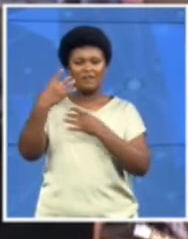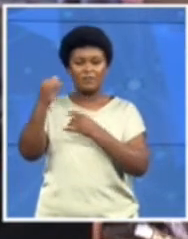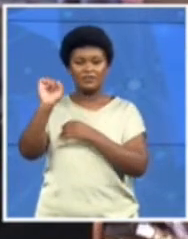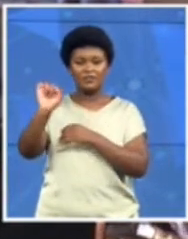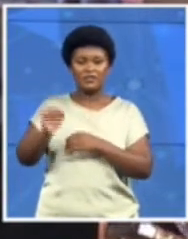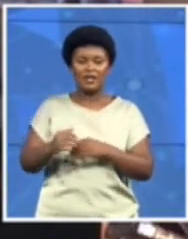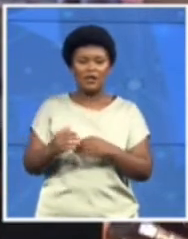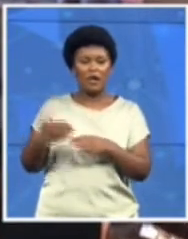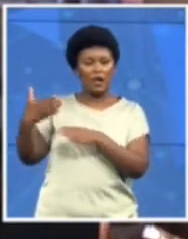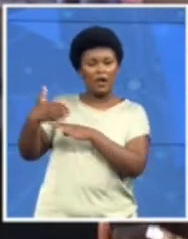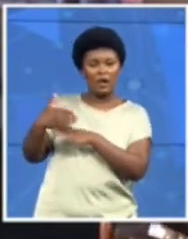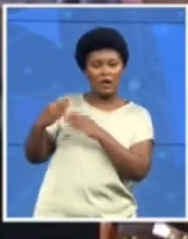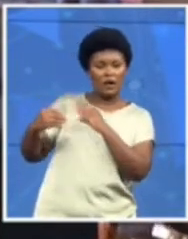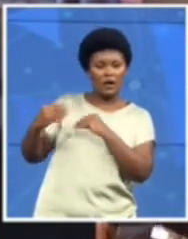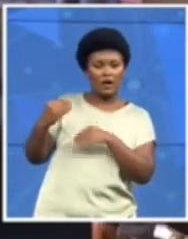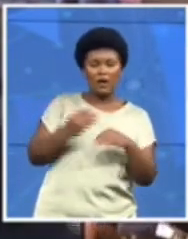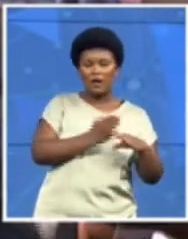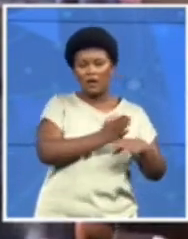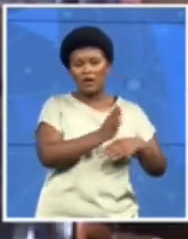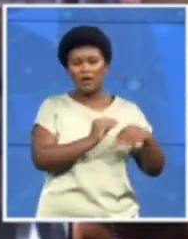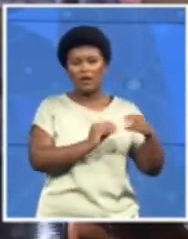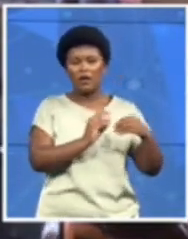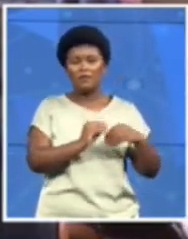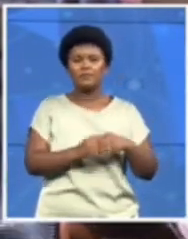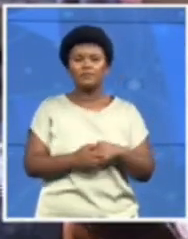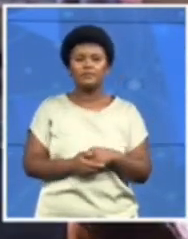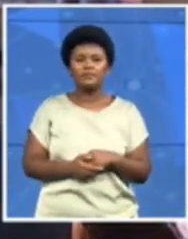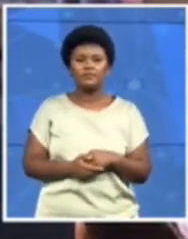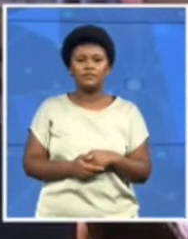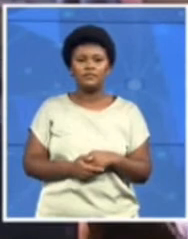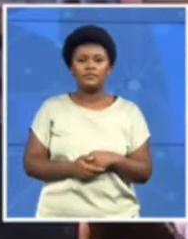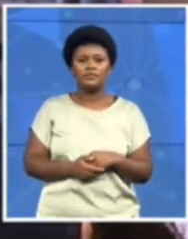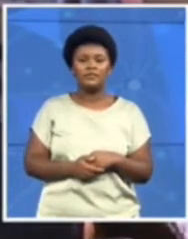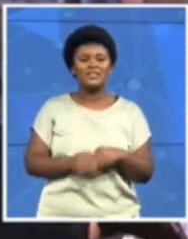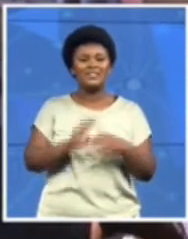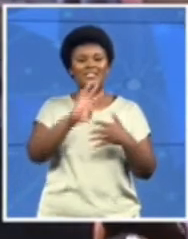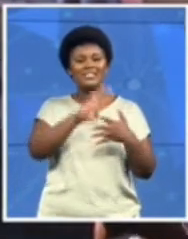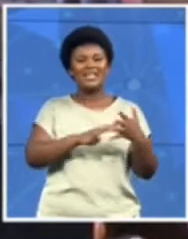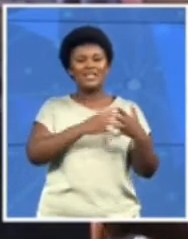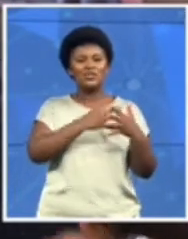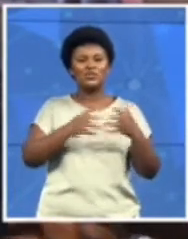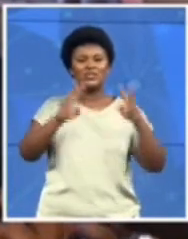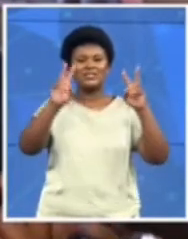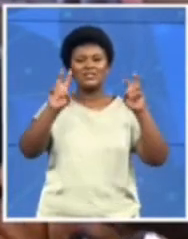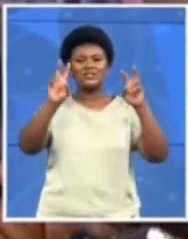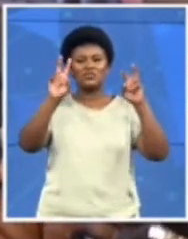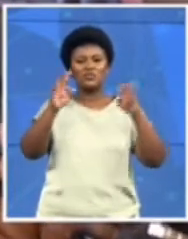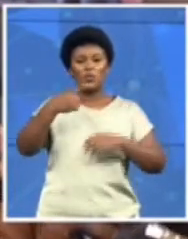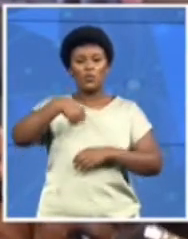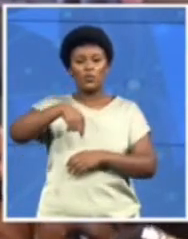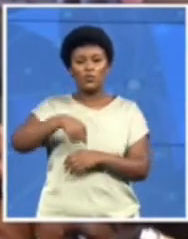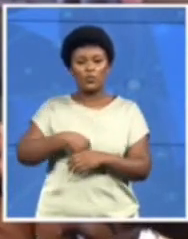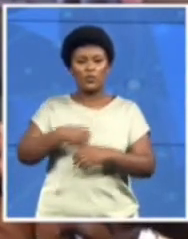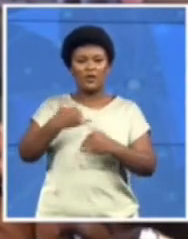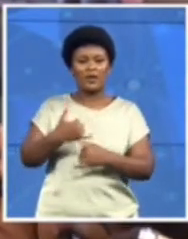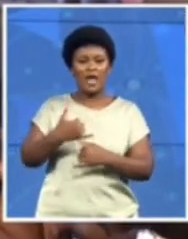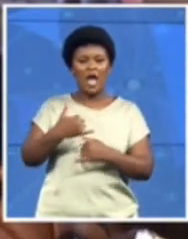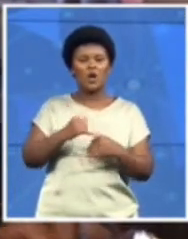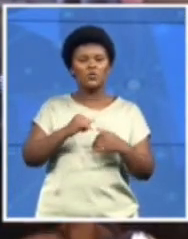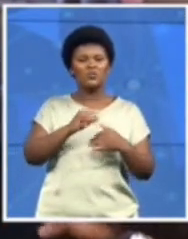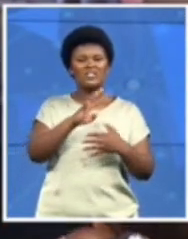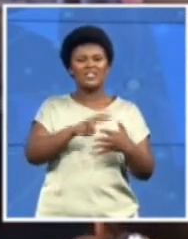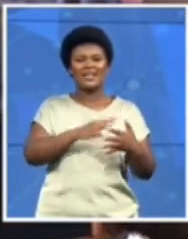How would that be resolved? Okay, the issue around the schedules, us as the state, we want to charge him on Schedule 5 because we feel that as